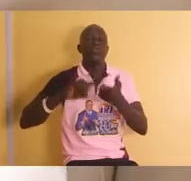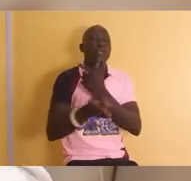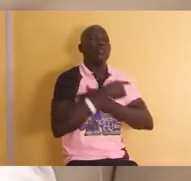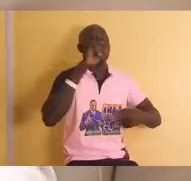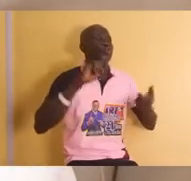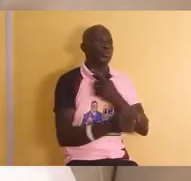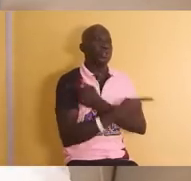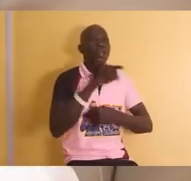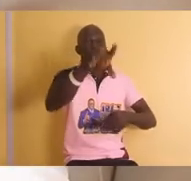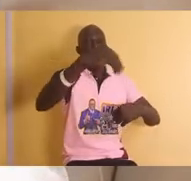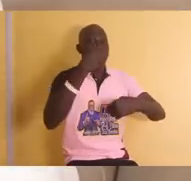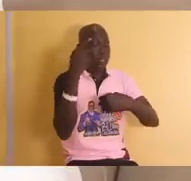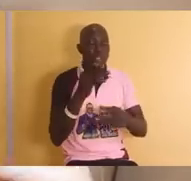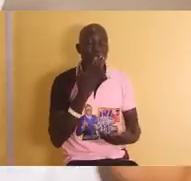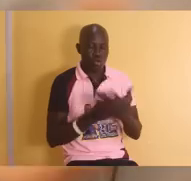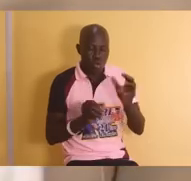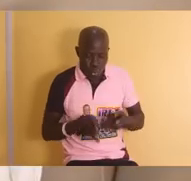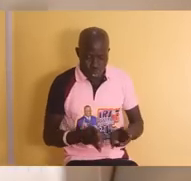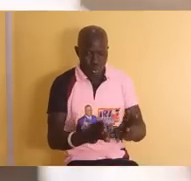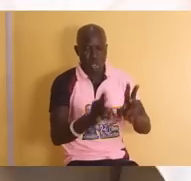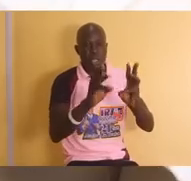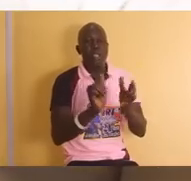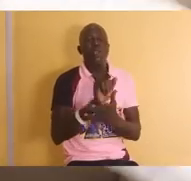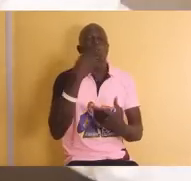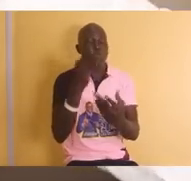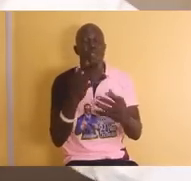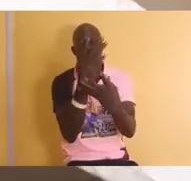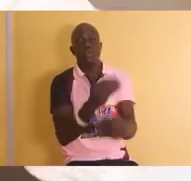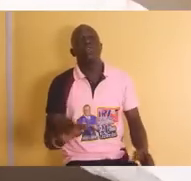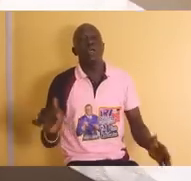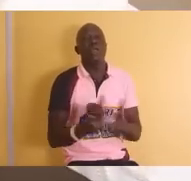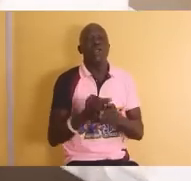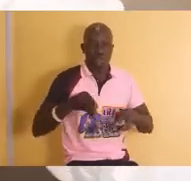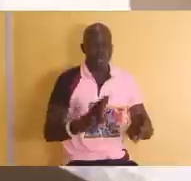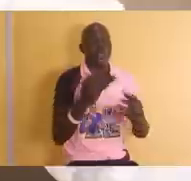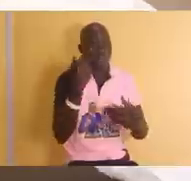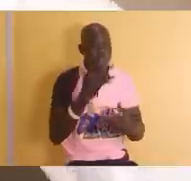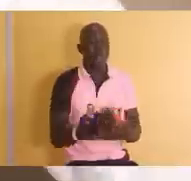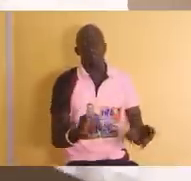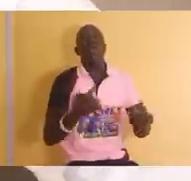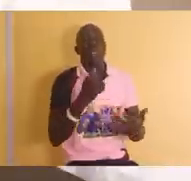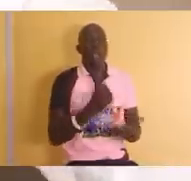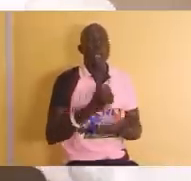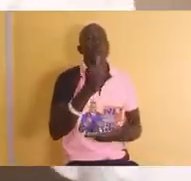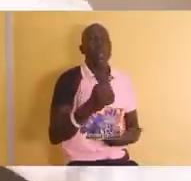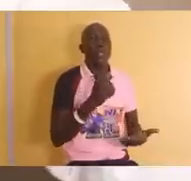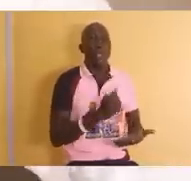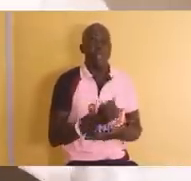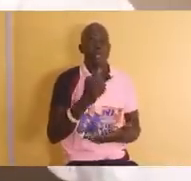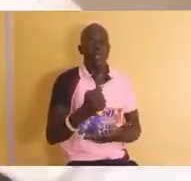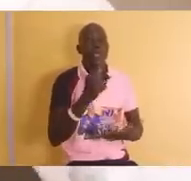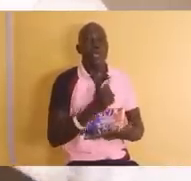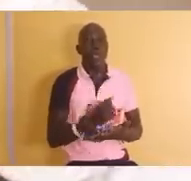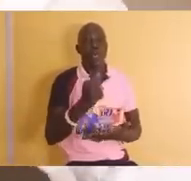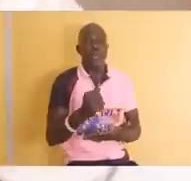ne. Wa ron na abayo. Amen. Wa ron na abayo. Amen. Wa ri. Amen. Wa ri. Amen. Wa ri. Amen. Wa